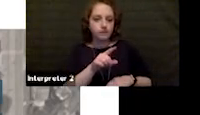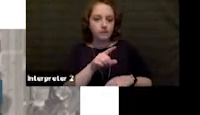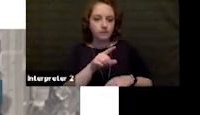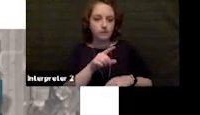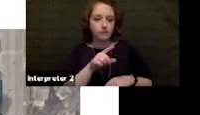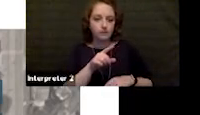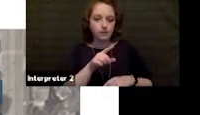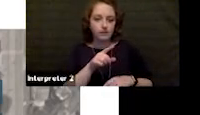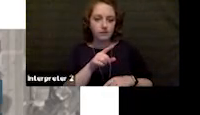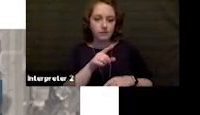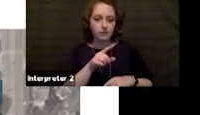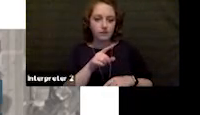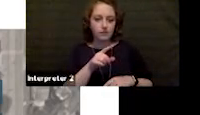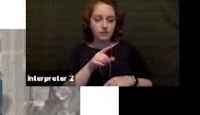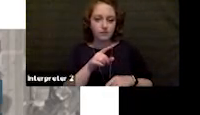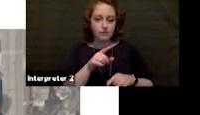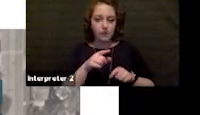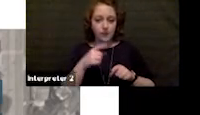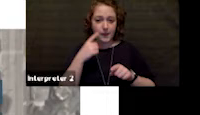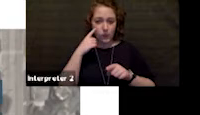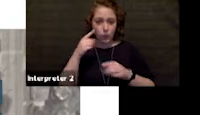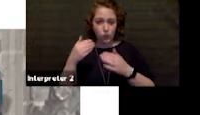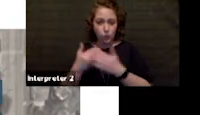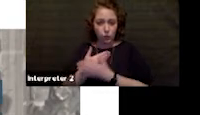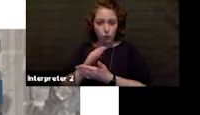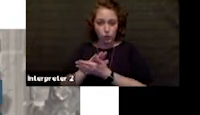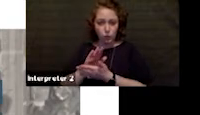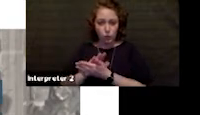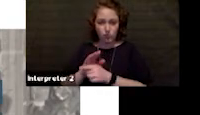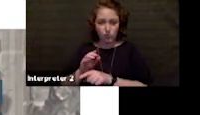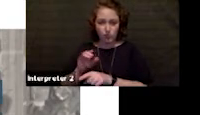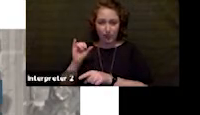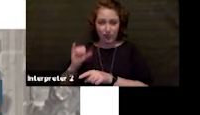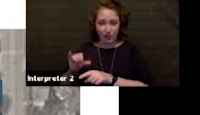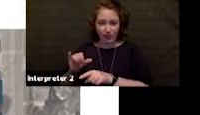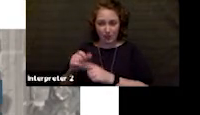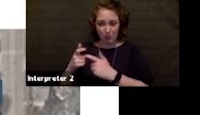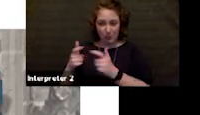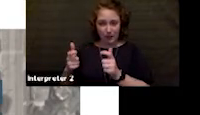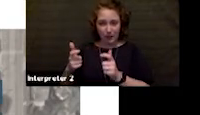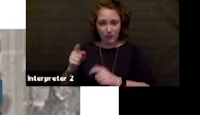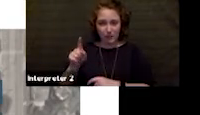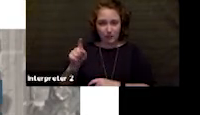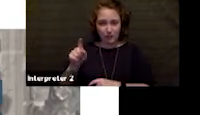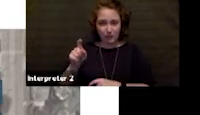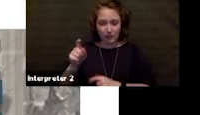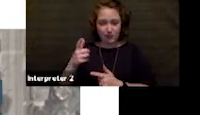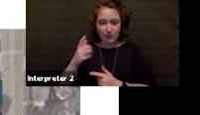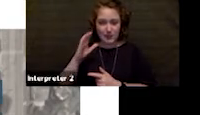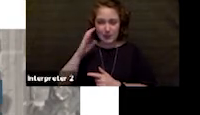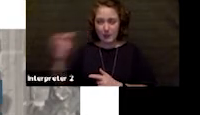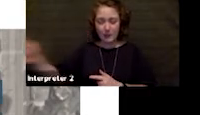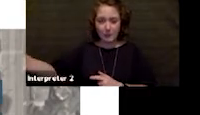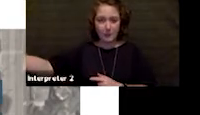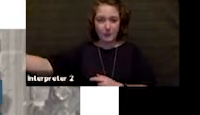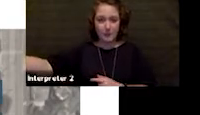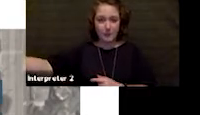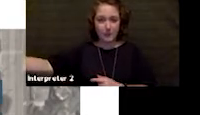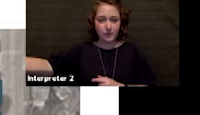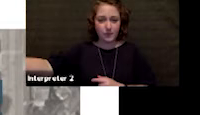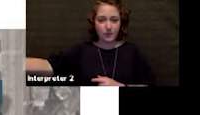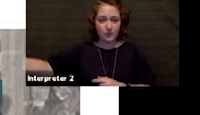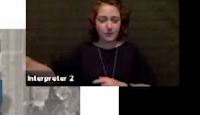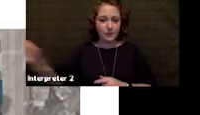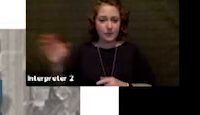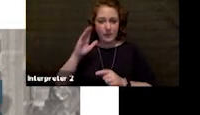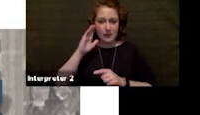additional space on the new site? I think that's the question that Mr. Stewart is also asking. It doesn't seem to be much